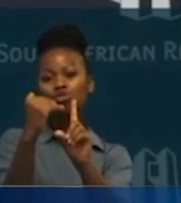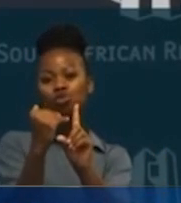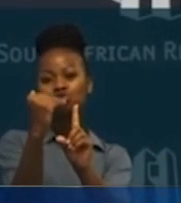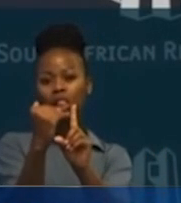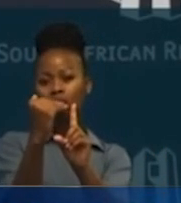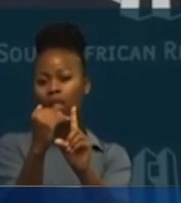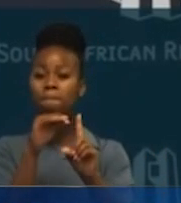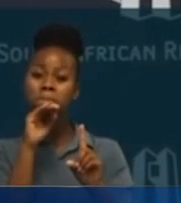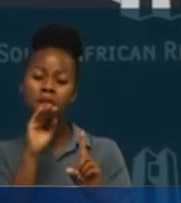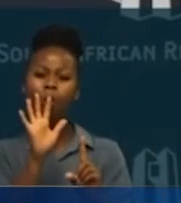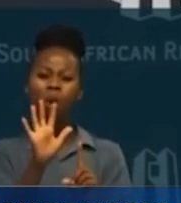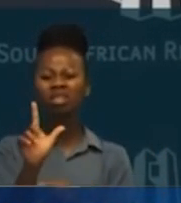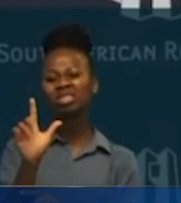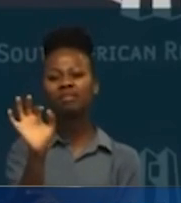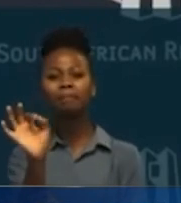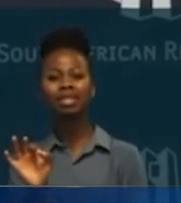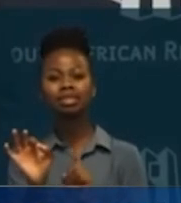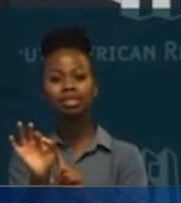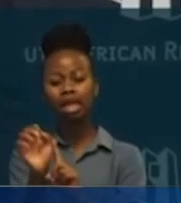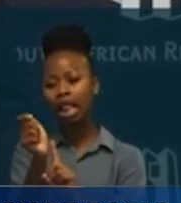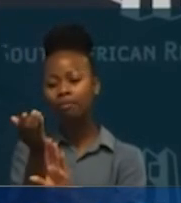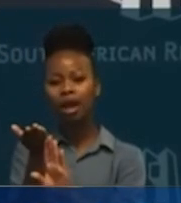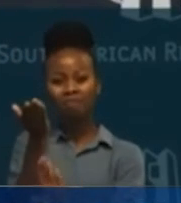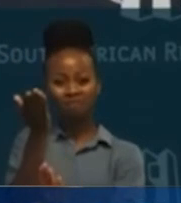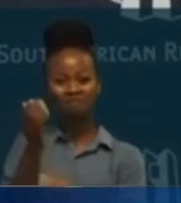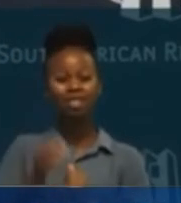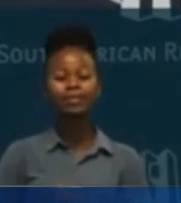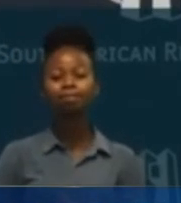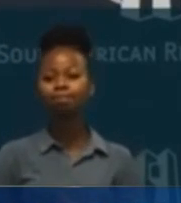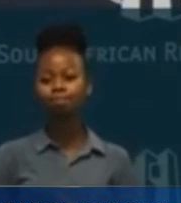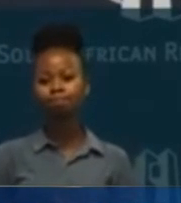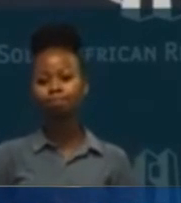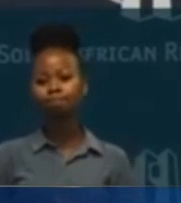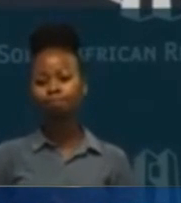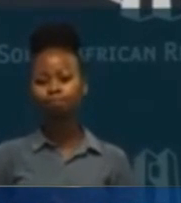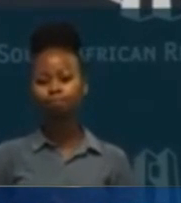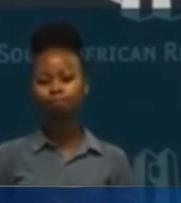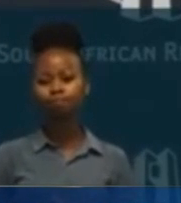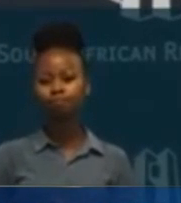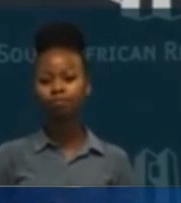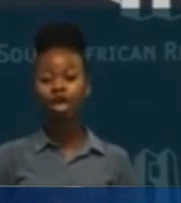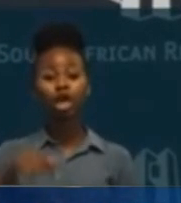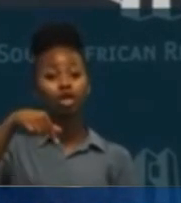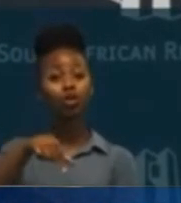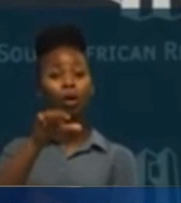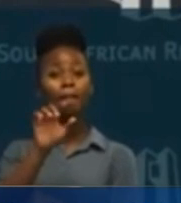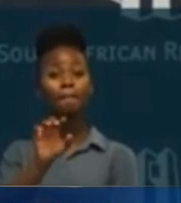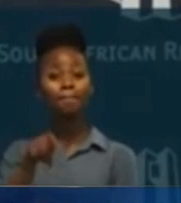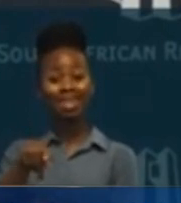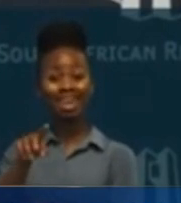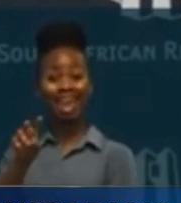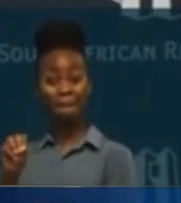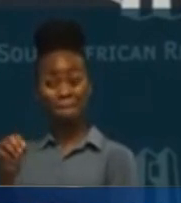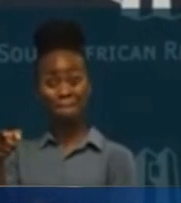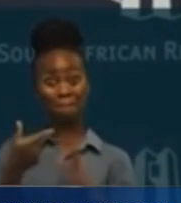stabilizing slightly above 7%. As before, the rate path from the quarterly projection model